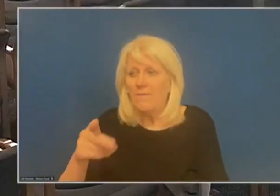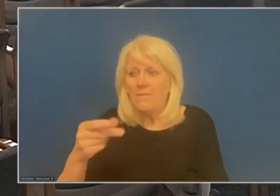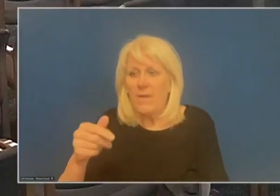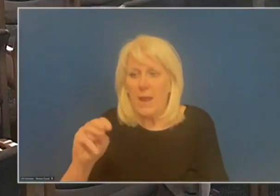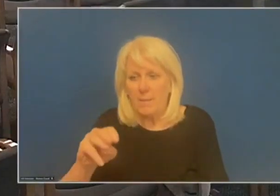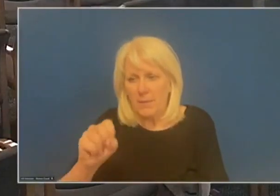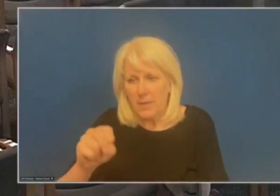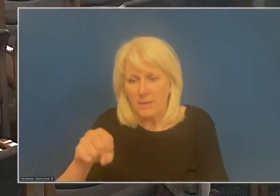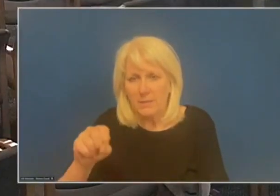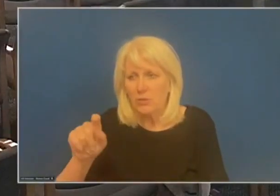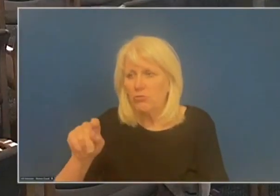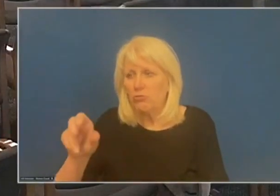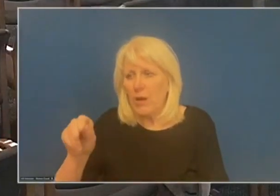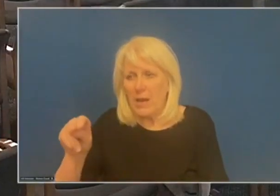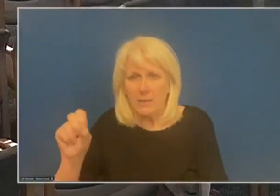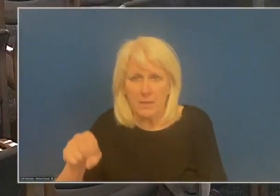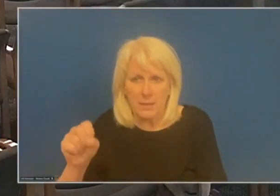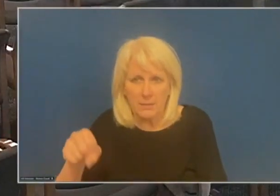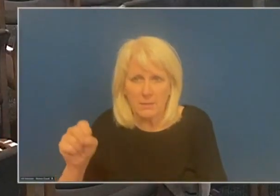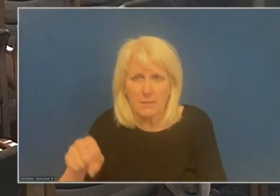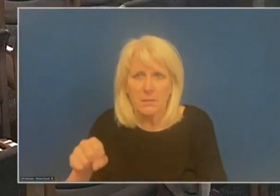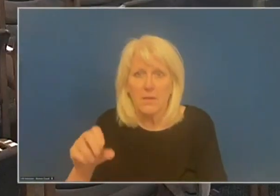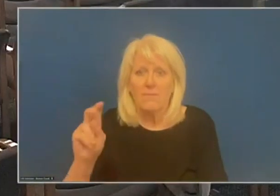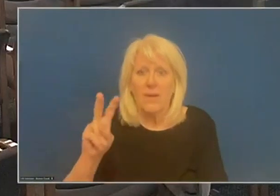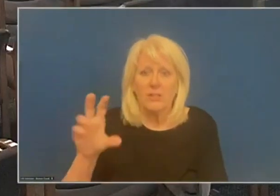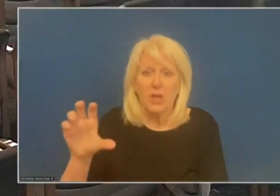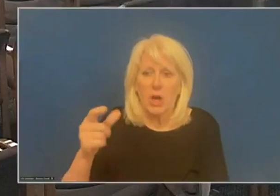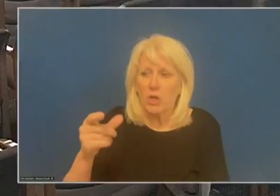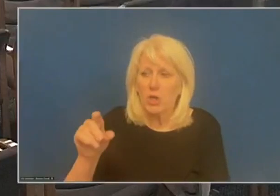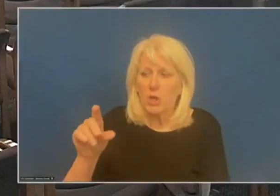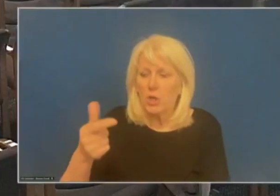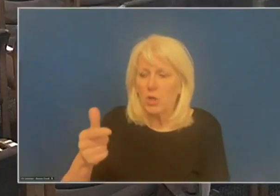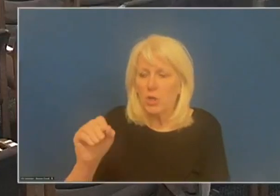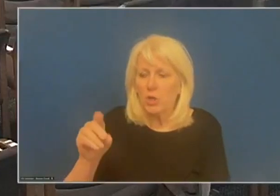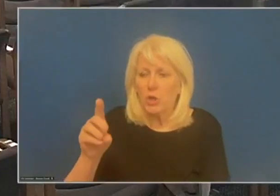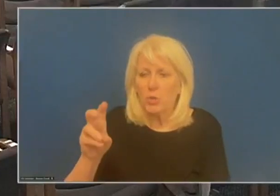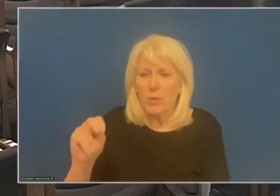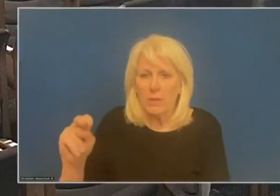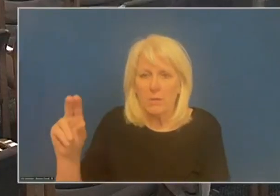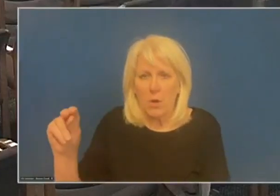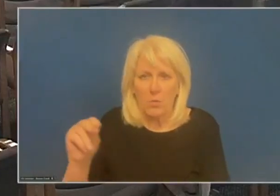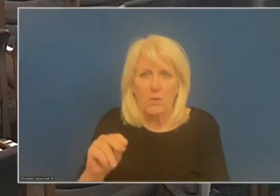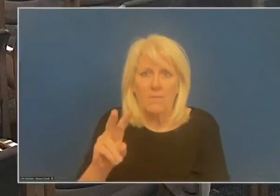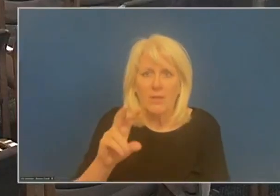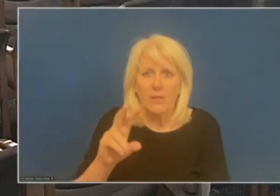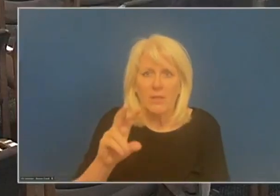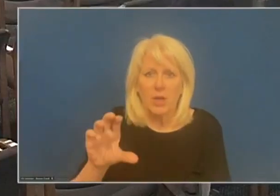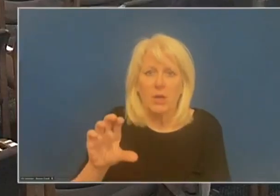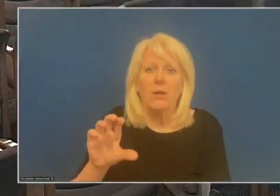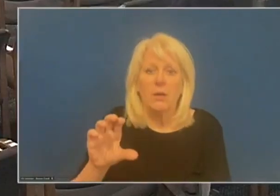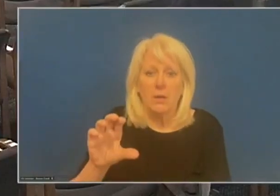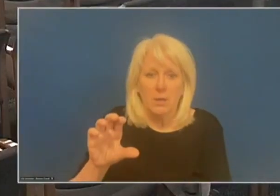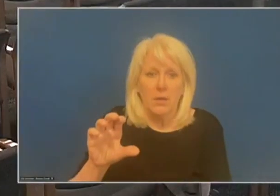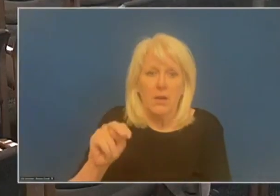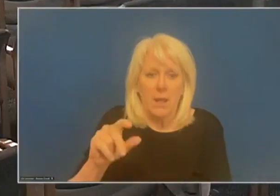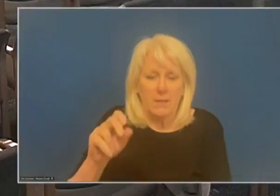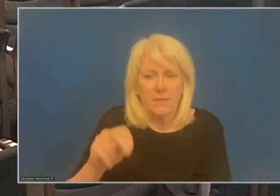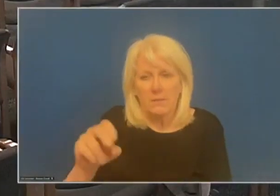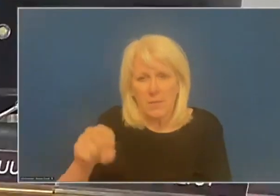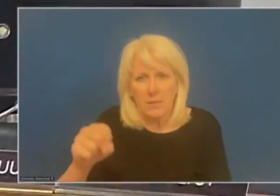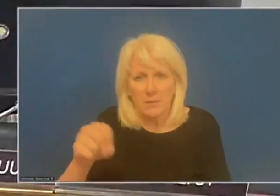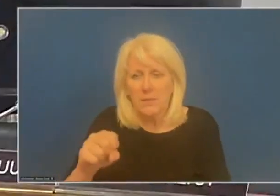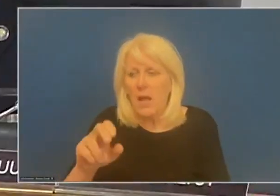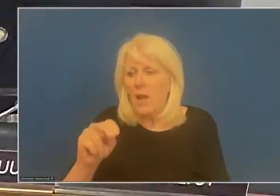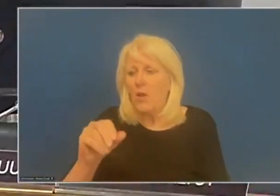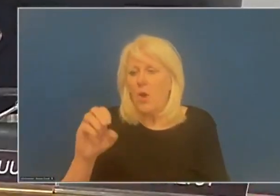Tran. Aye. Vice Chair Goodwin. No. Vice Chair Nelson. Aye. Chair Nos. Chair Nuss votes yes.